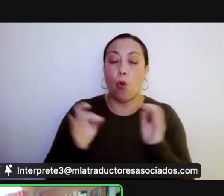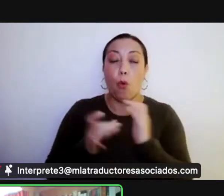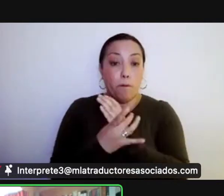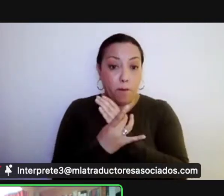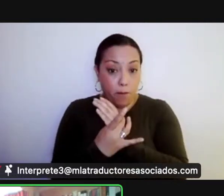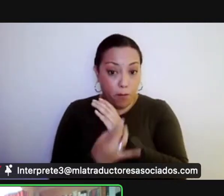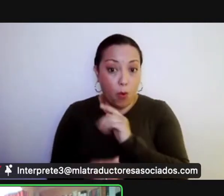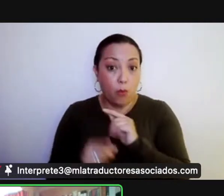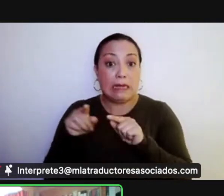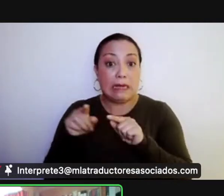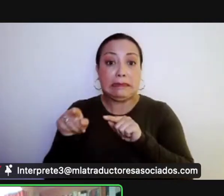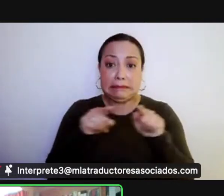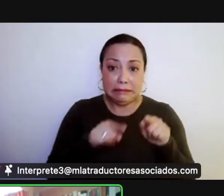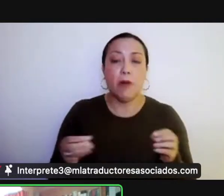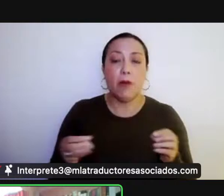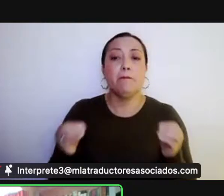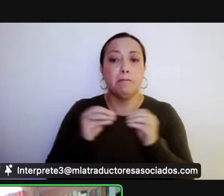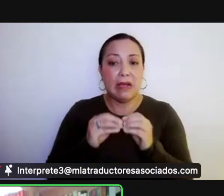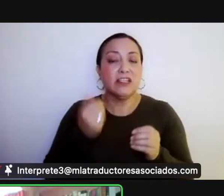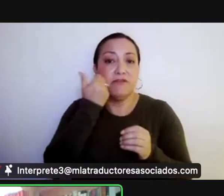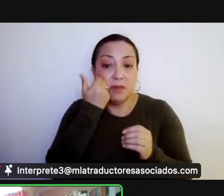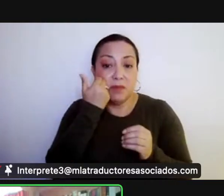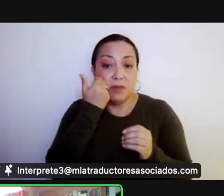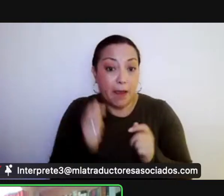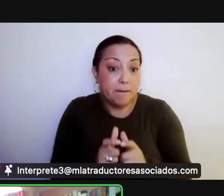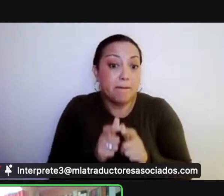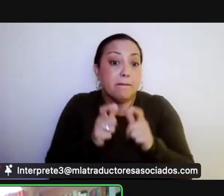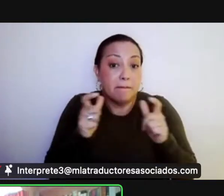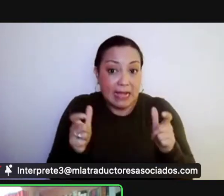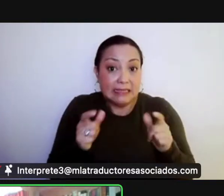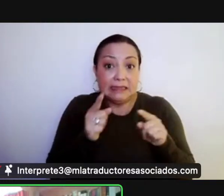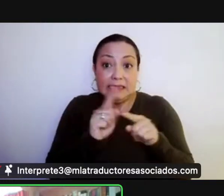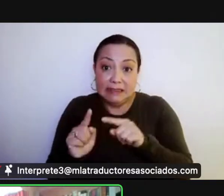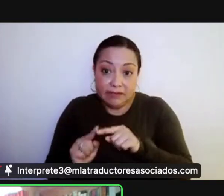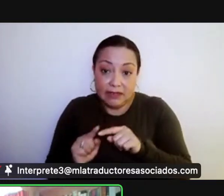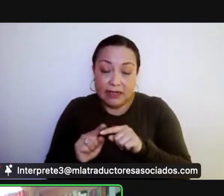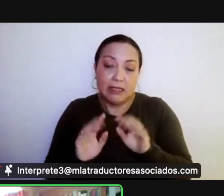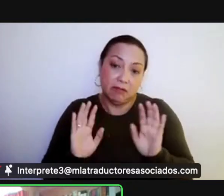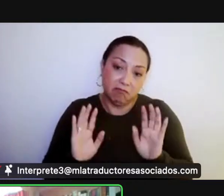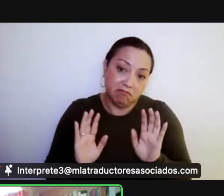medium development, but there is a multiple charge of